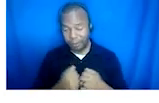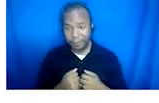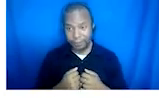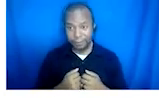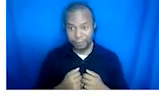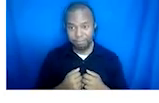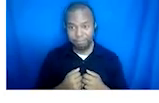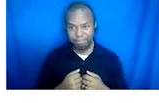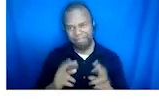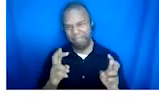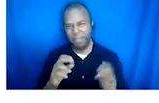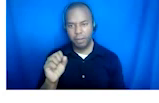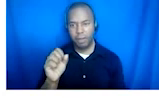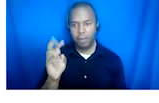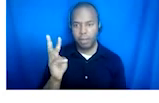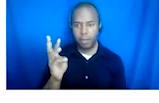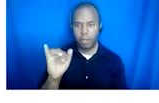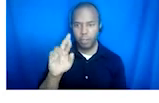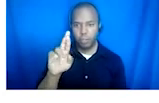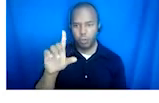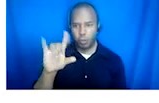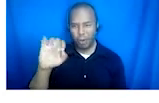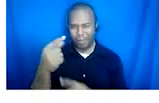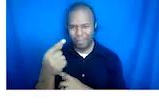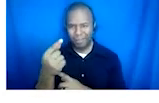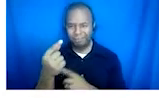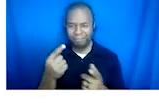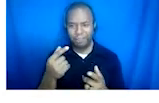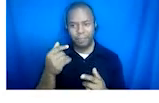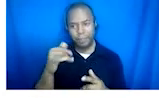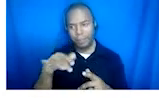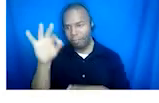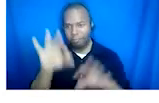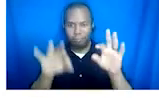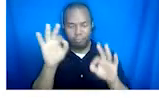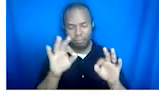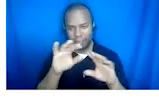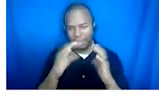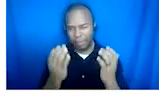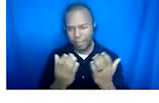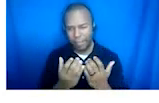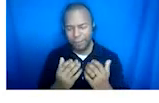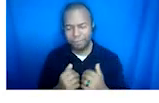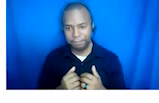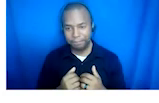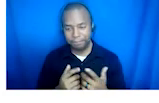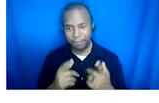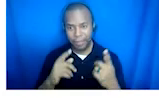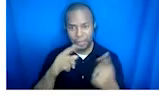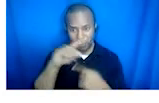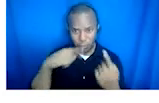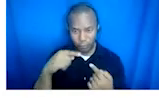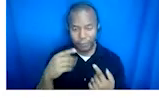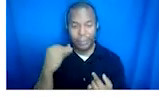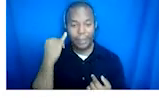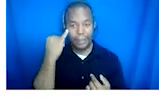own district, would take a class here and there and, wherever else they were going to take one from. That swirling, if a student